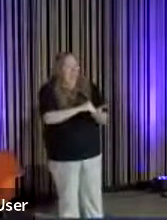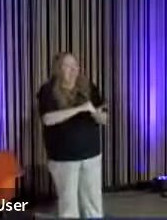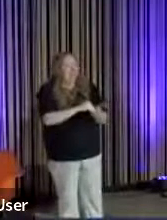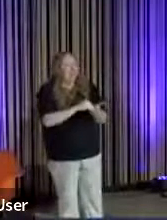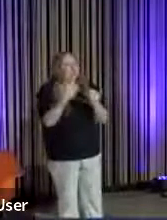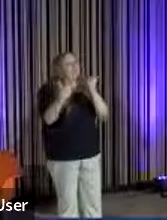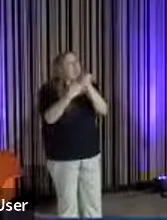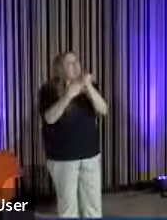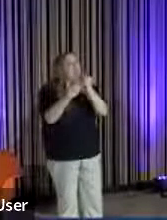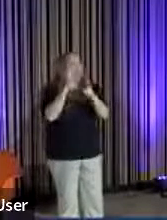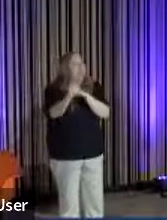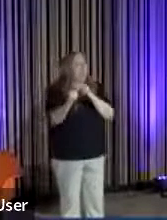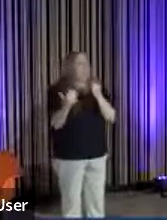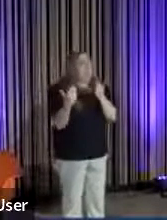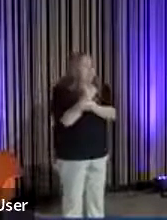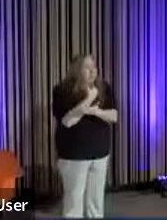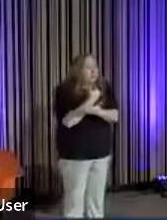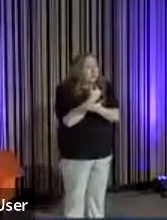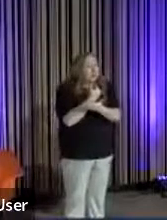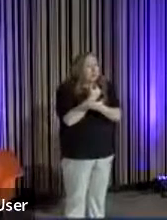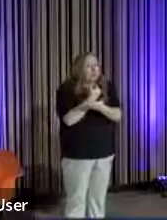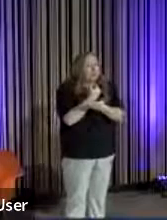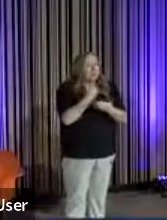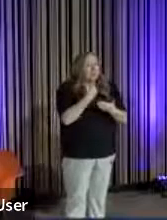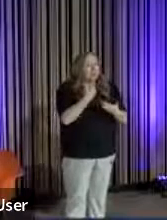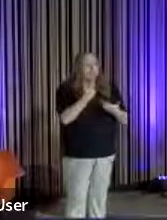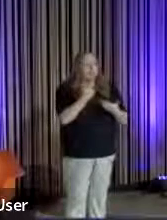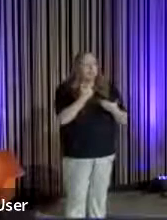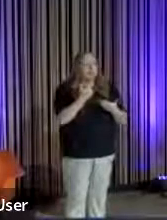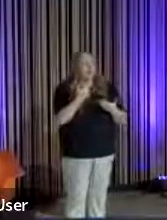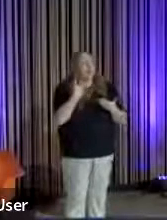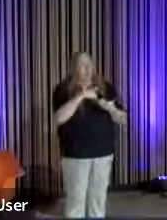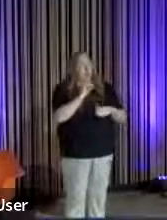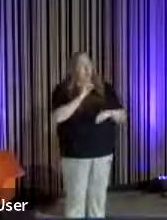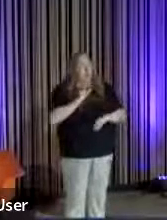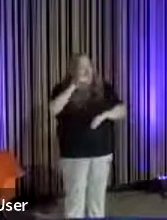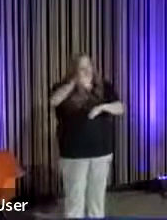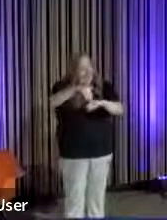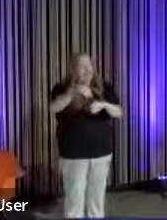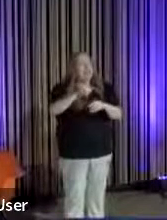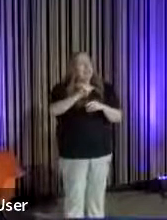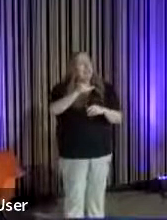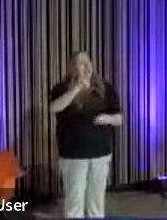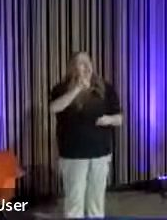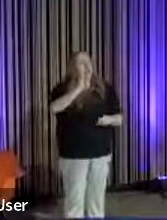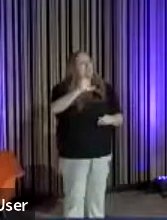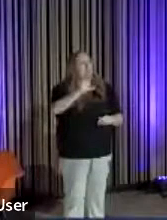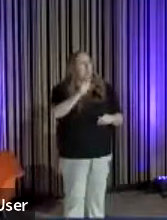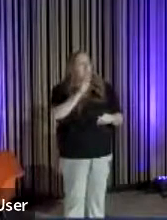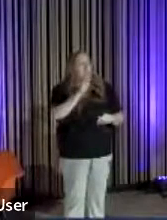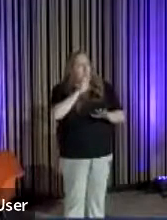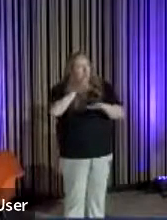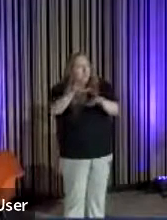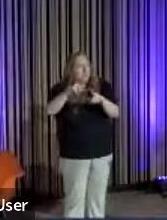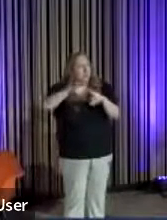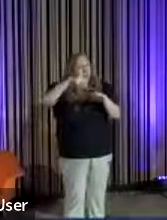today, what we did on biology. We want to redeploy it in the Arctic Ocean to better understand this very specific